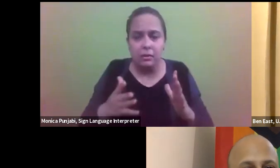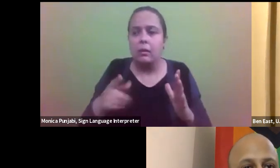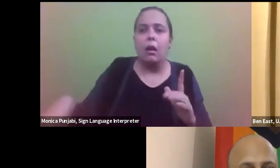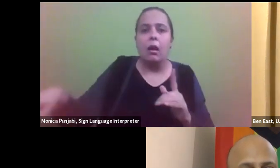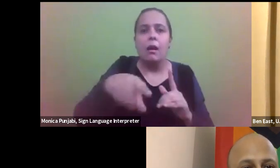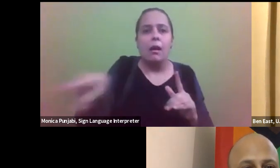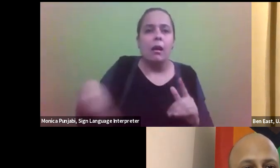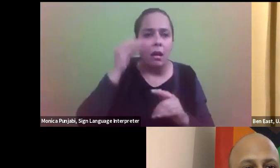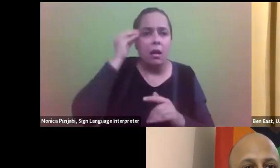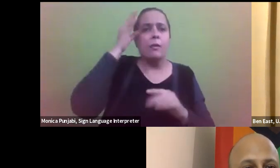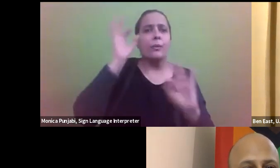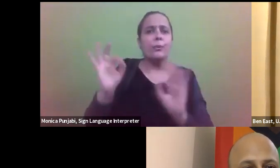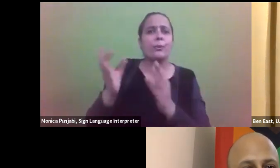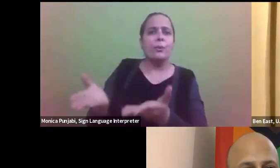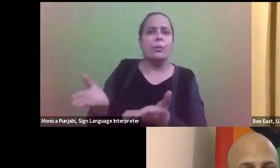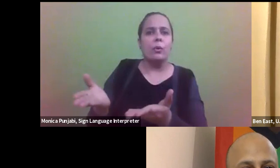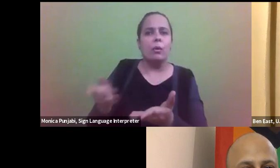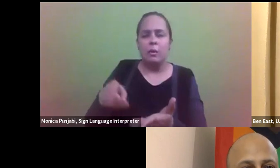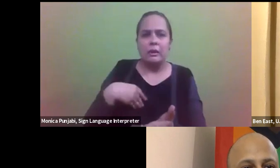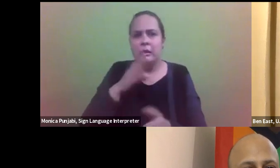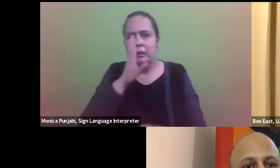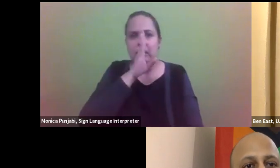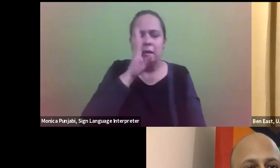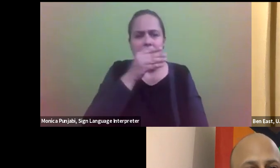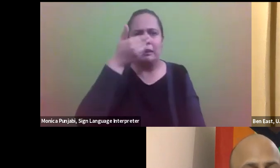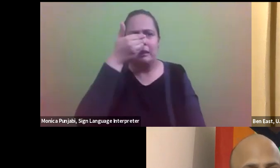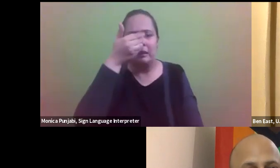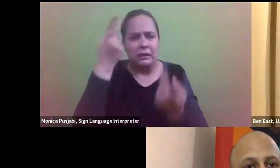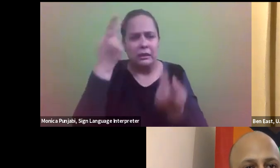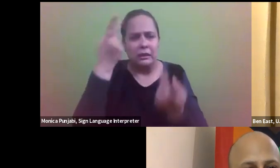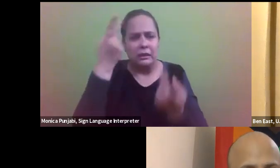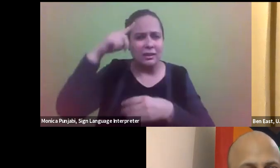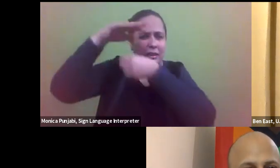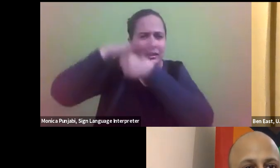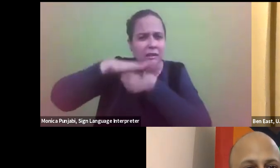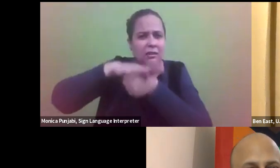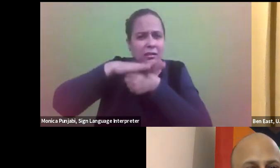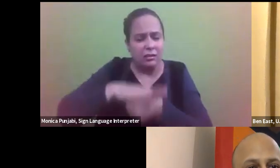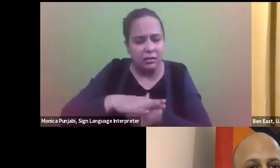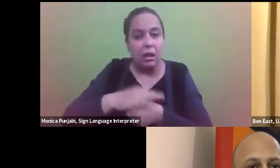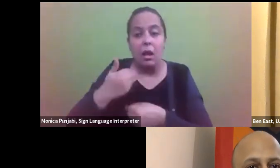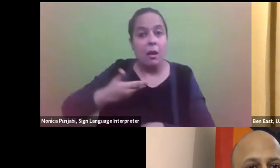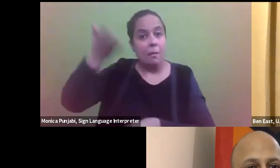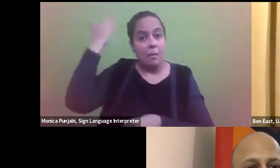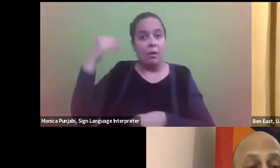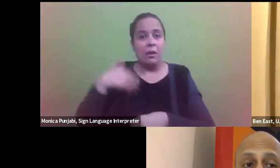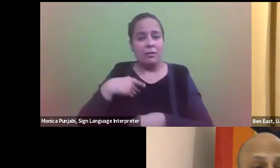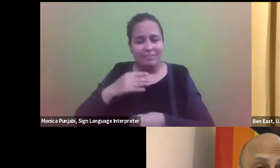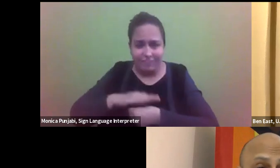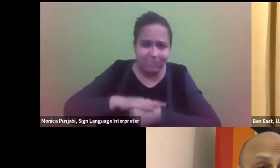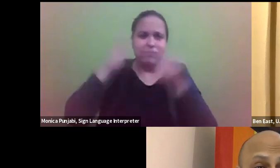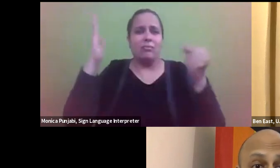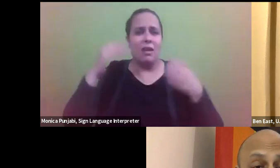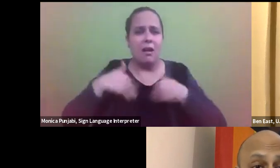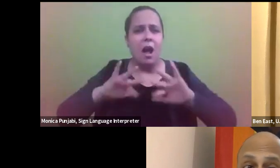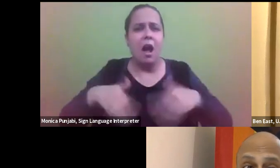more intersectionalities that we all carry and there are innate biases that we need to overcome and we need to yield those privileges. But thank you for